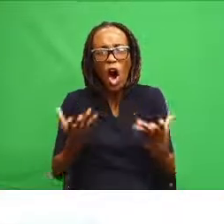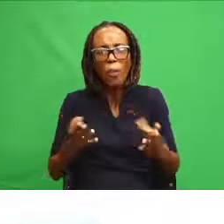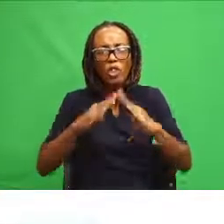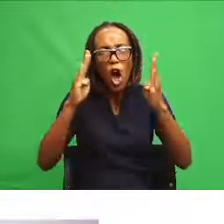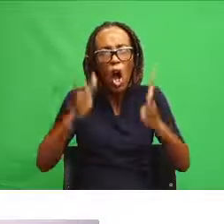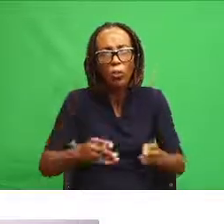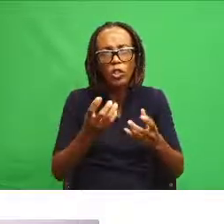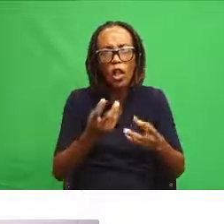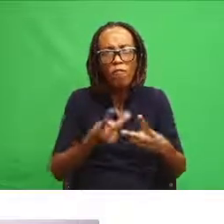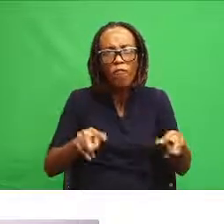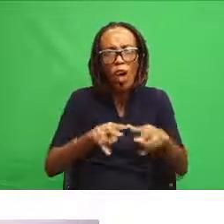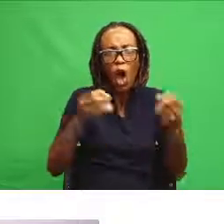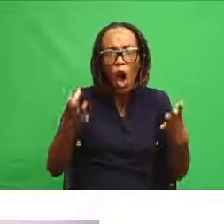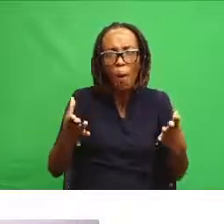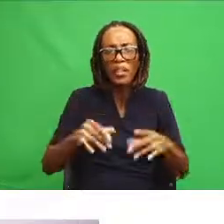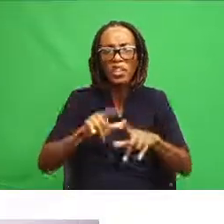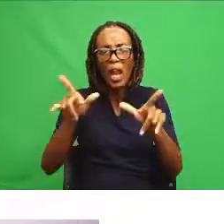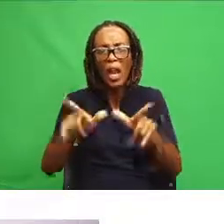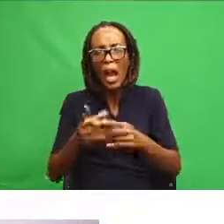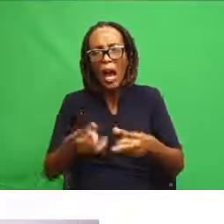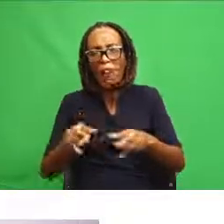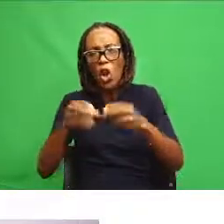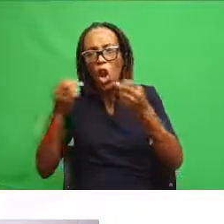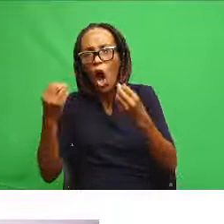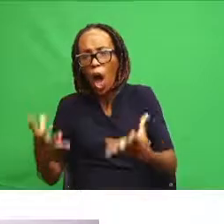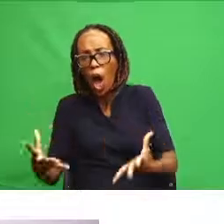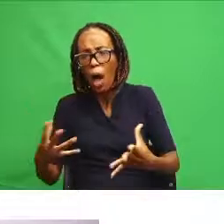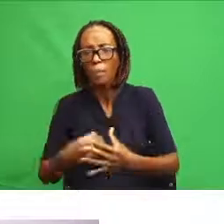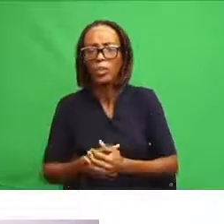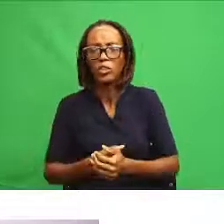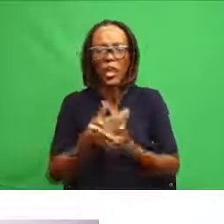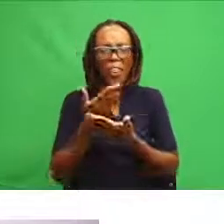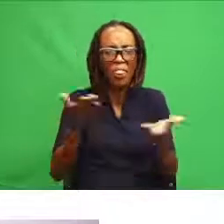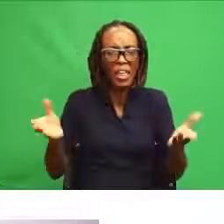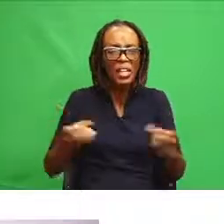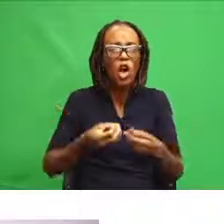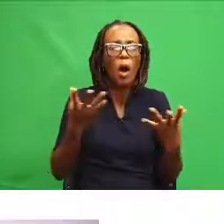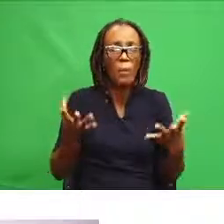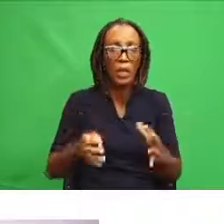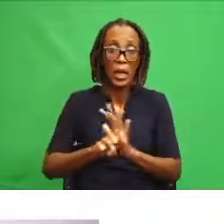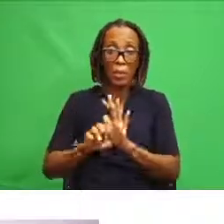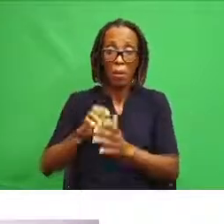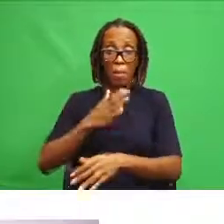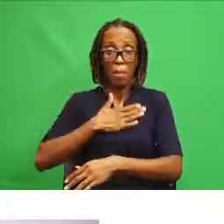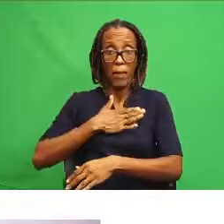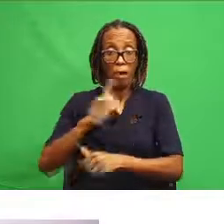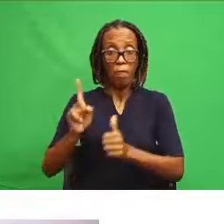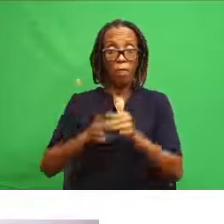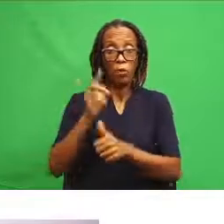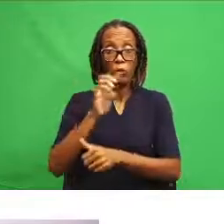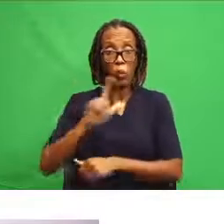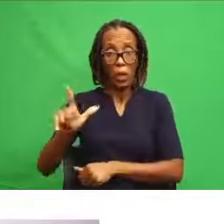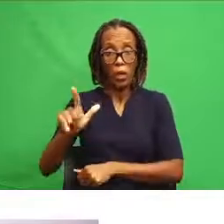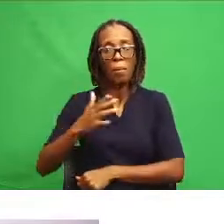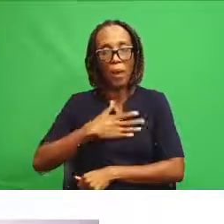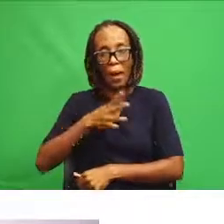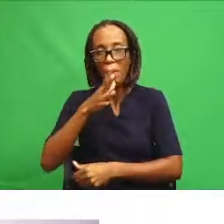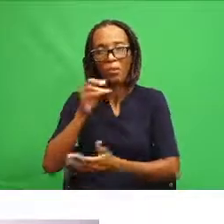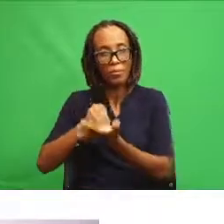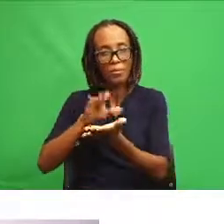the plan and you update it because of your changing circumstances. For instance, when I did my first will, my mother was in that